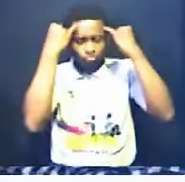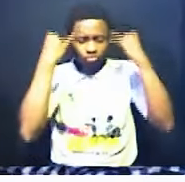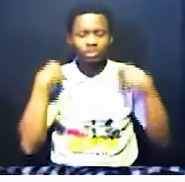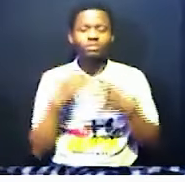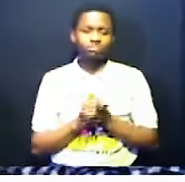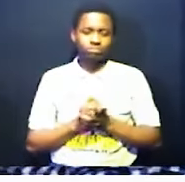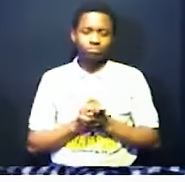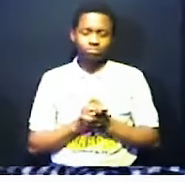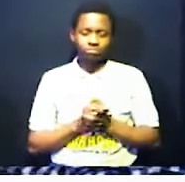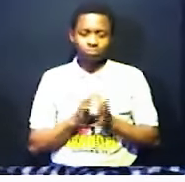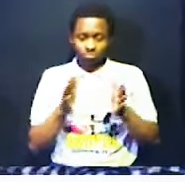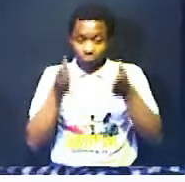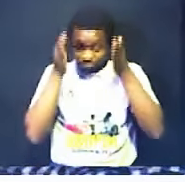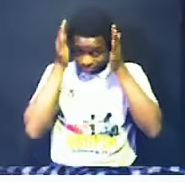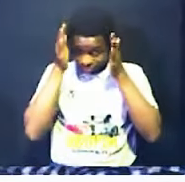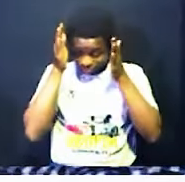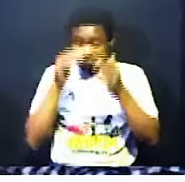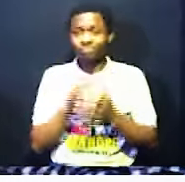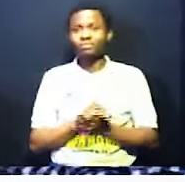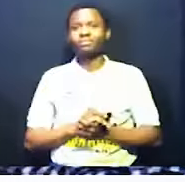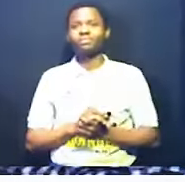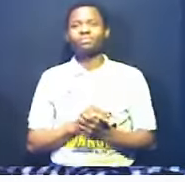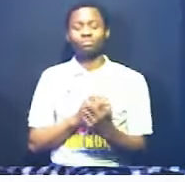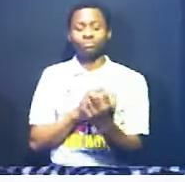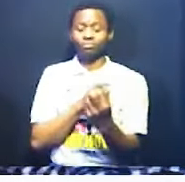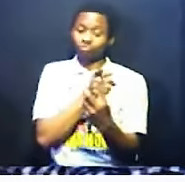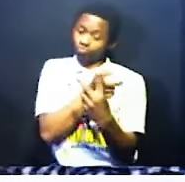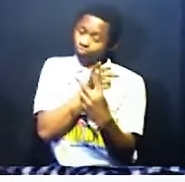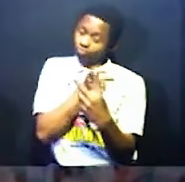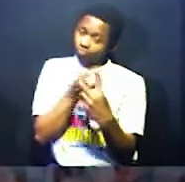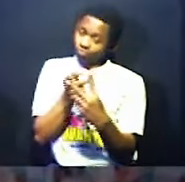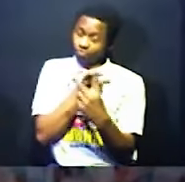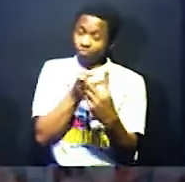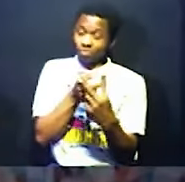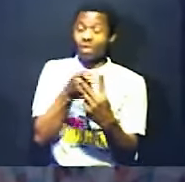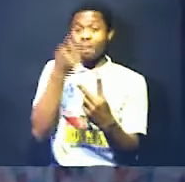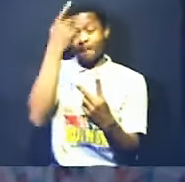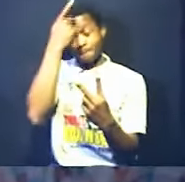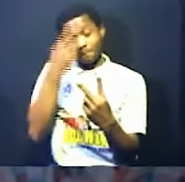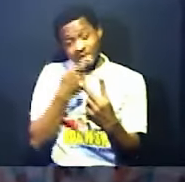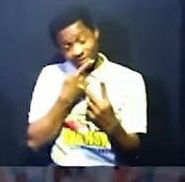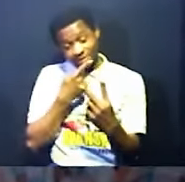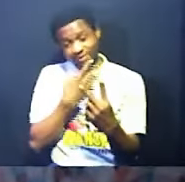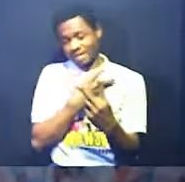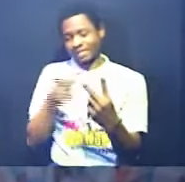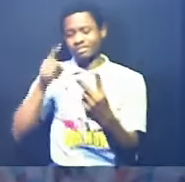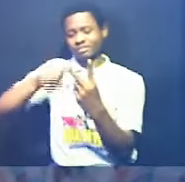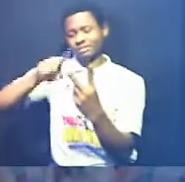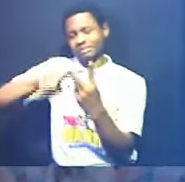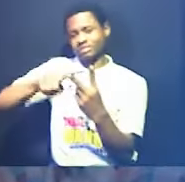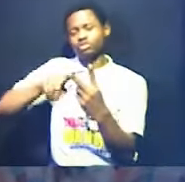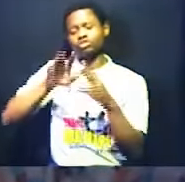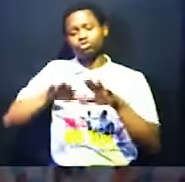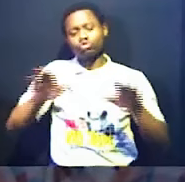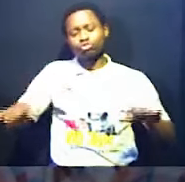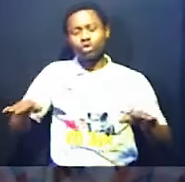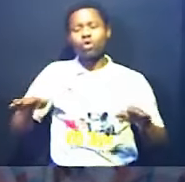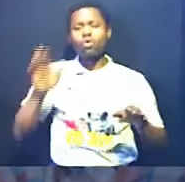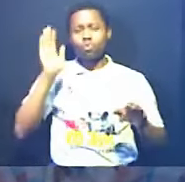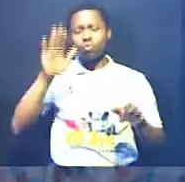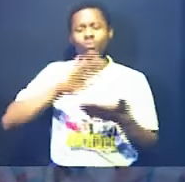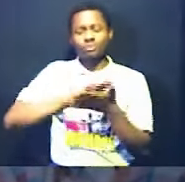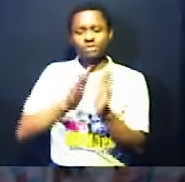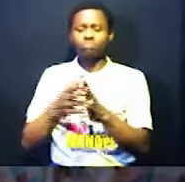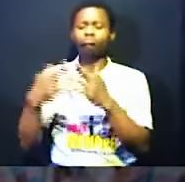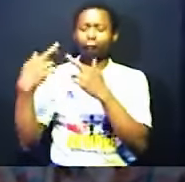attention to this one. Both parents and children will be held